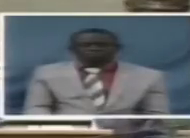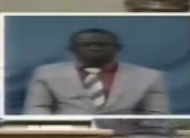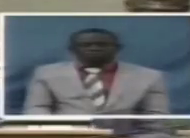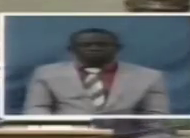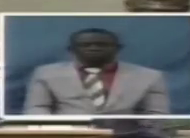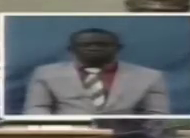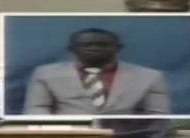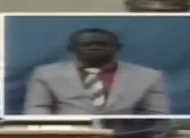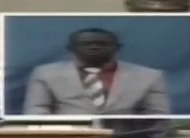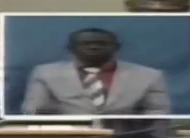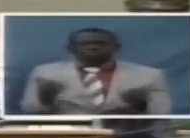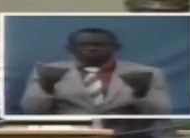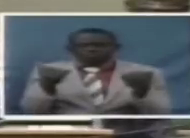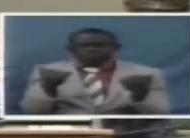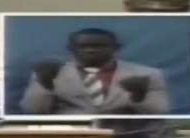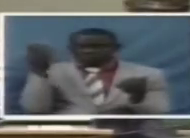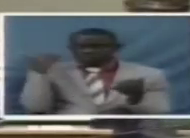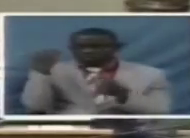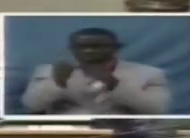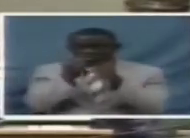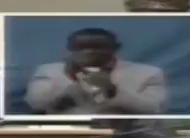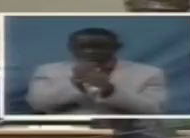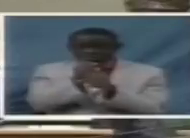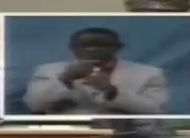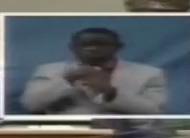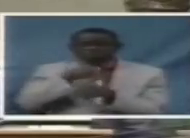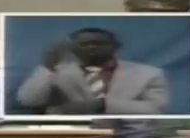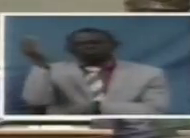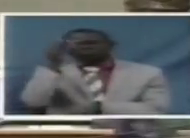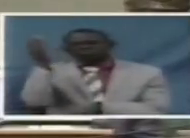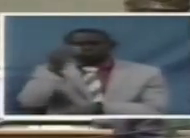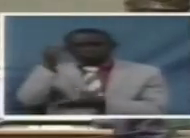in my last budget